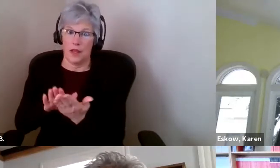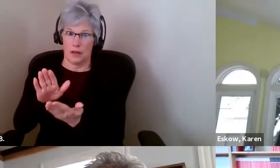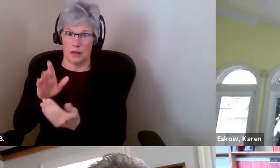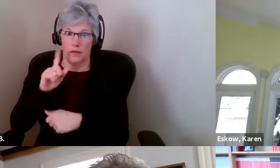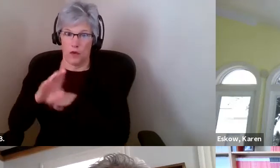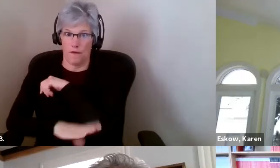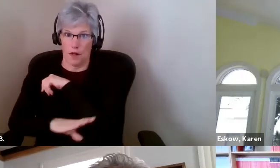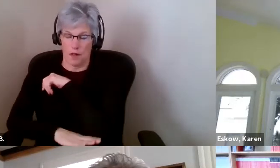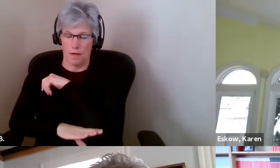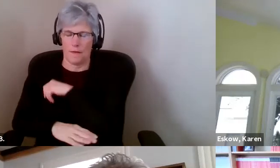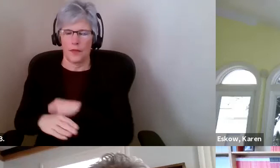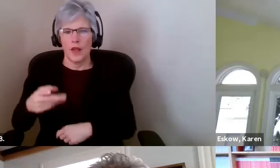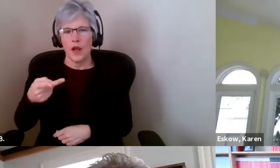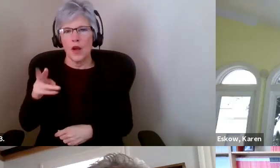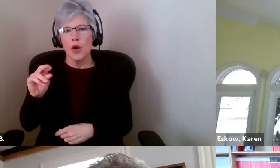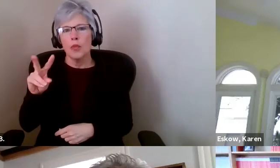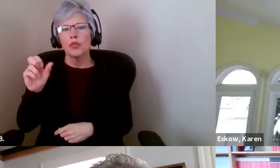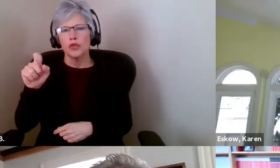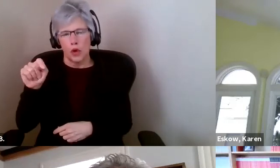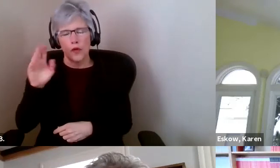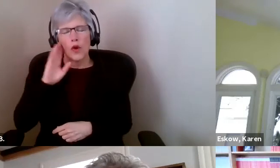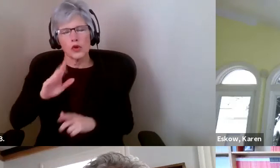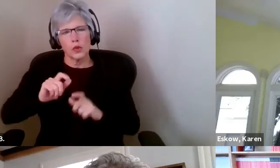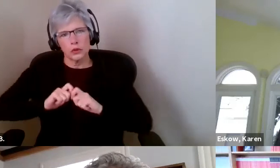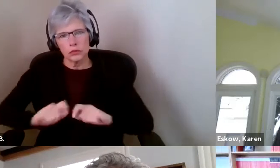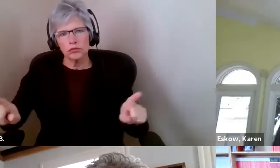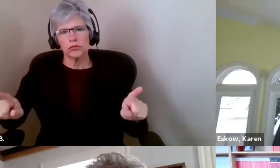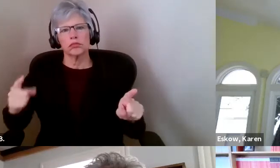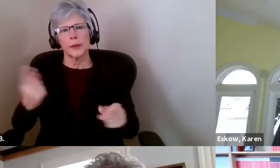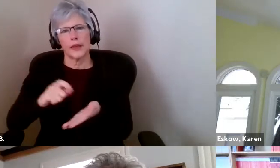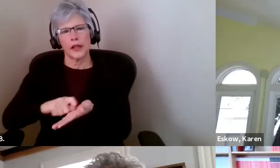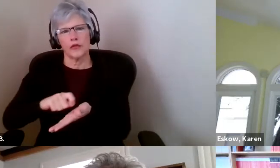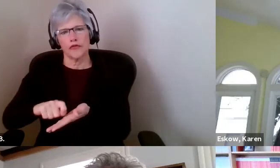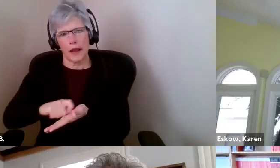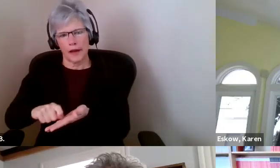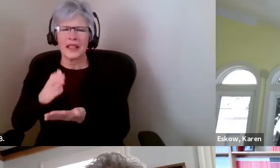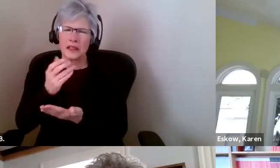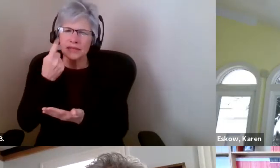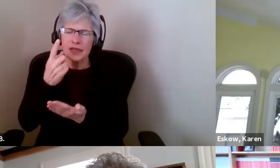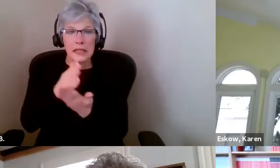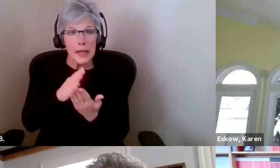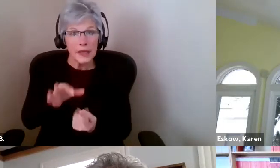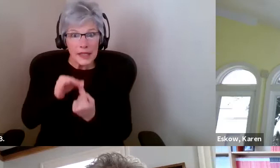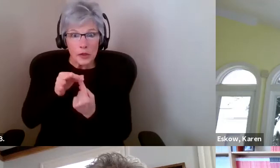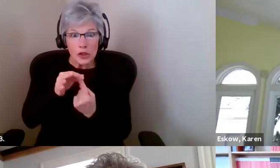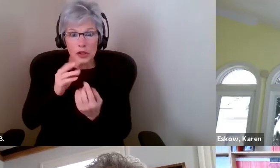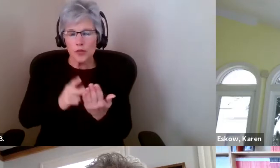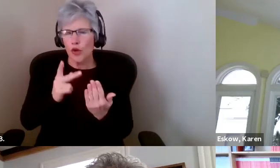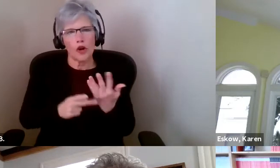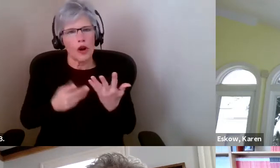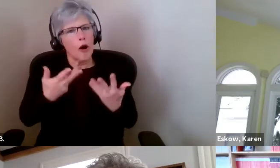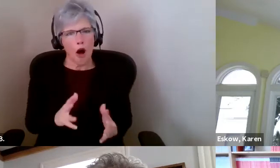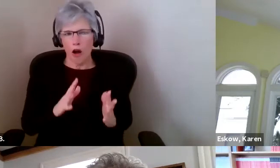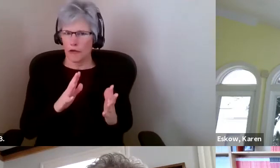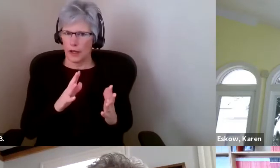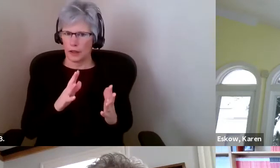writing following up her comments at Senate. There are some exceptions, programs that are online anyway, they're always online